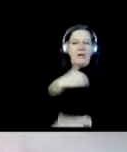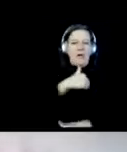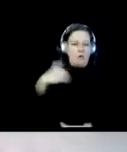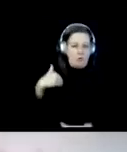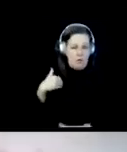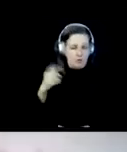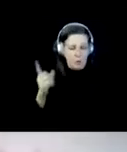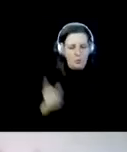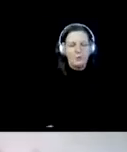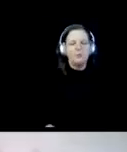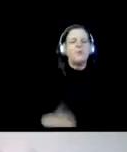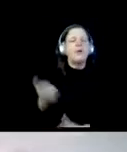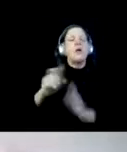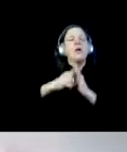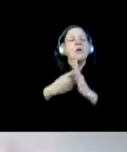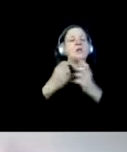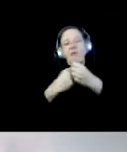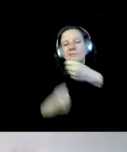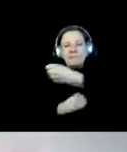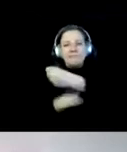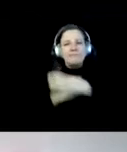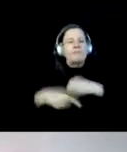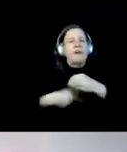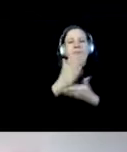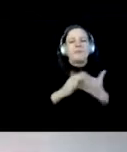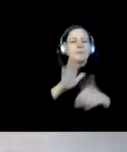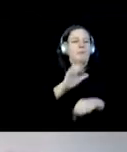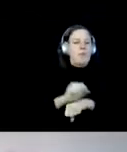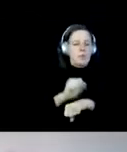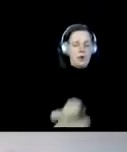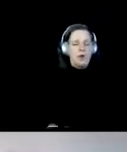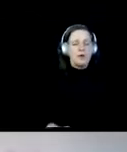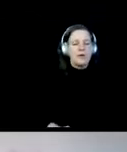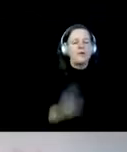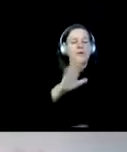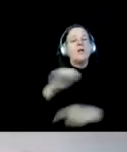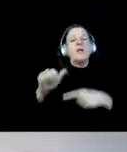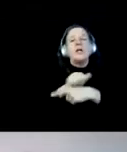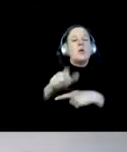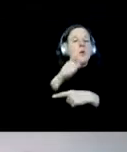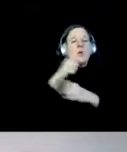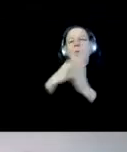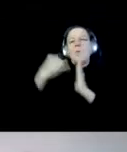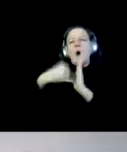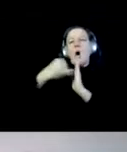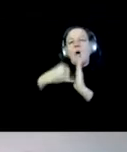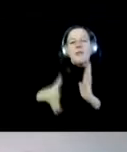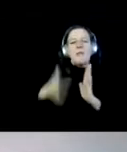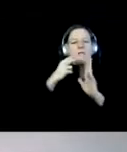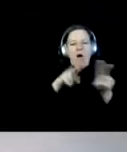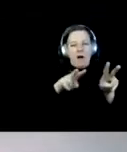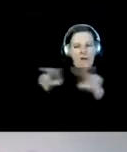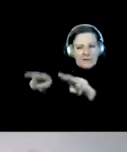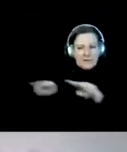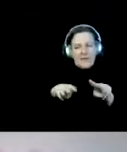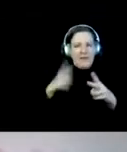little bit of a groundwork for some of the stakes of your work. In your training, who were some of the artists that you were looking at, and how did you begin